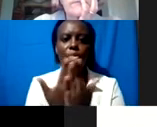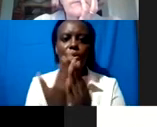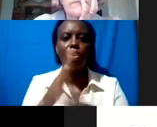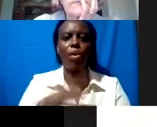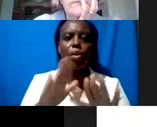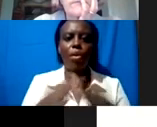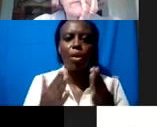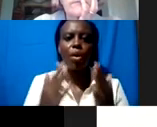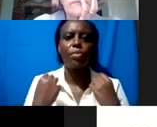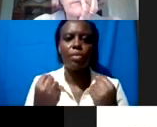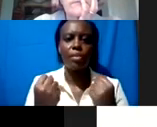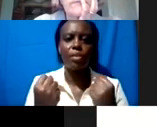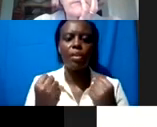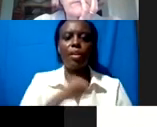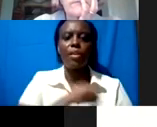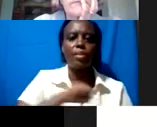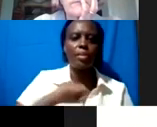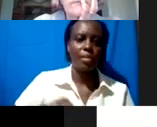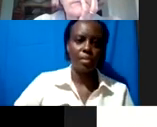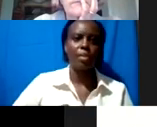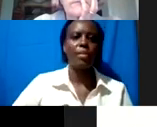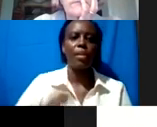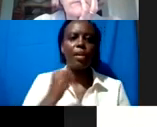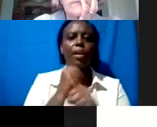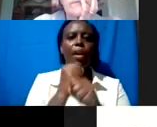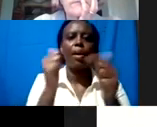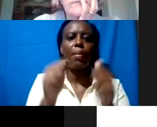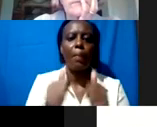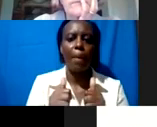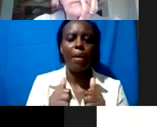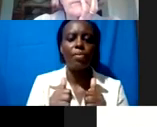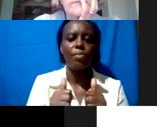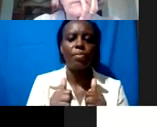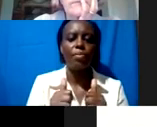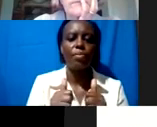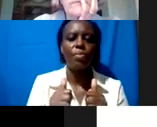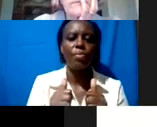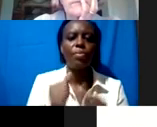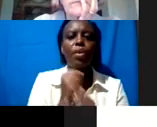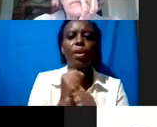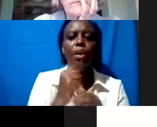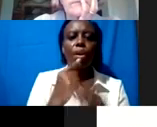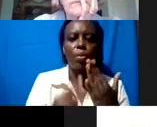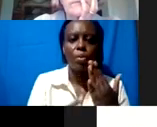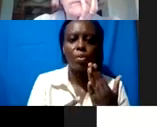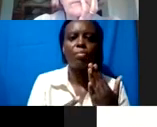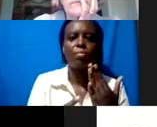to strengthen the Senate. This has not been done. All they have done is to